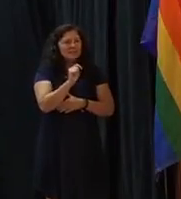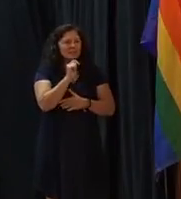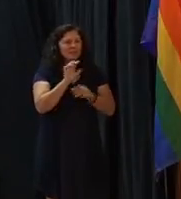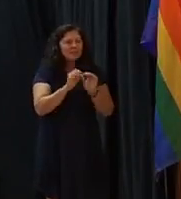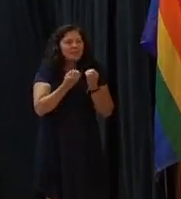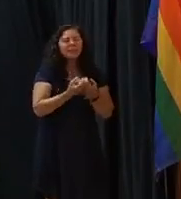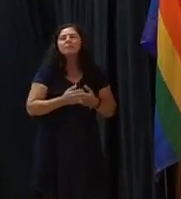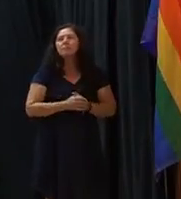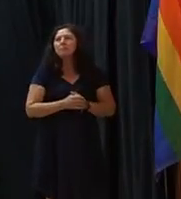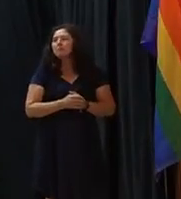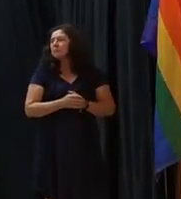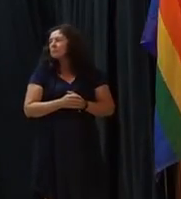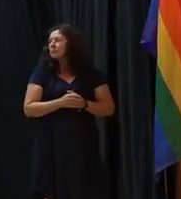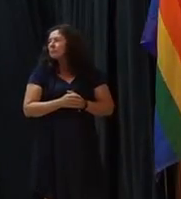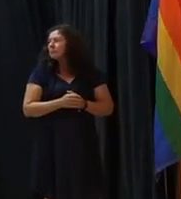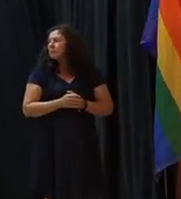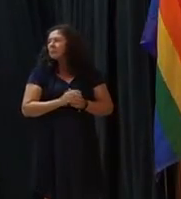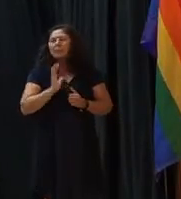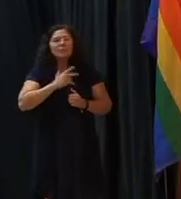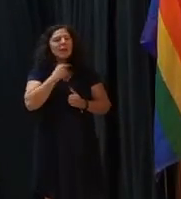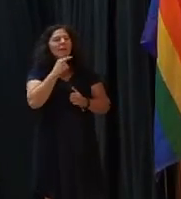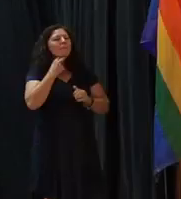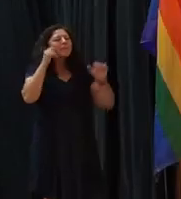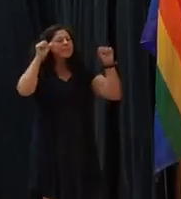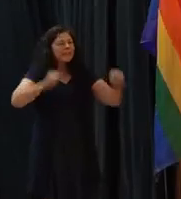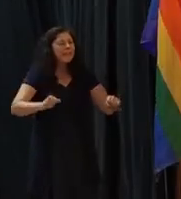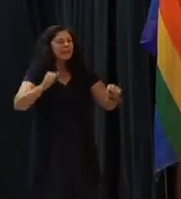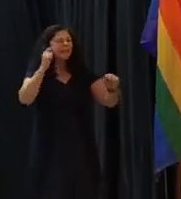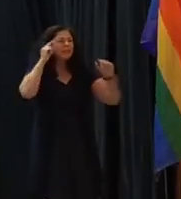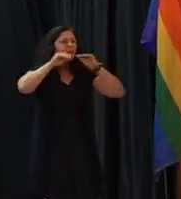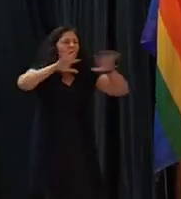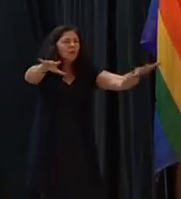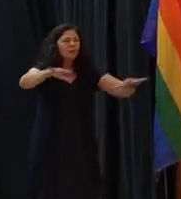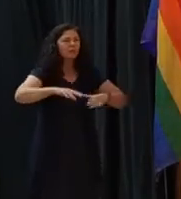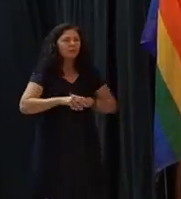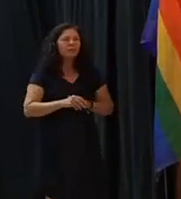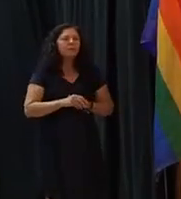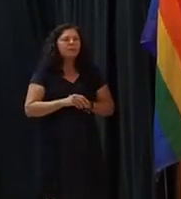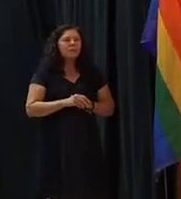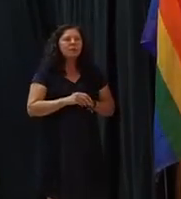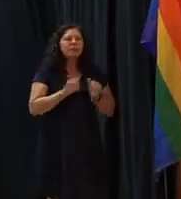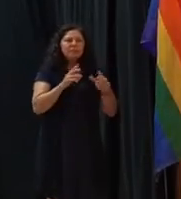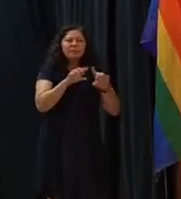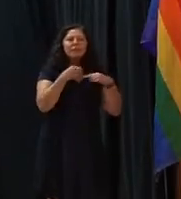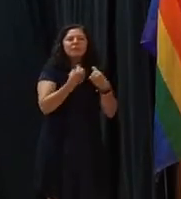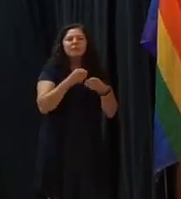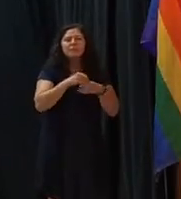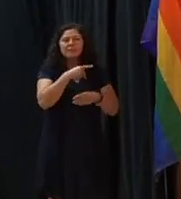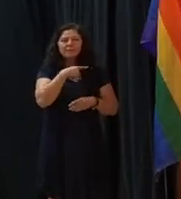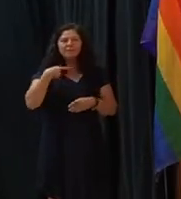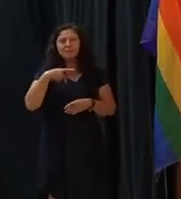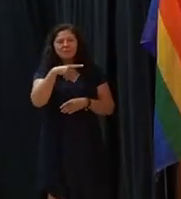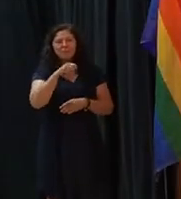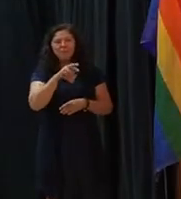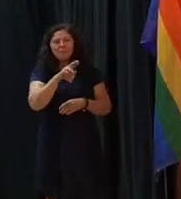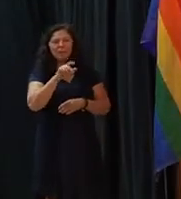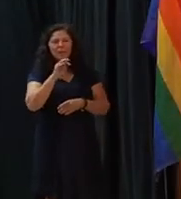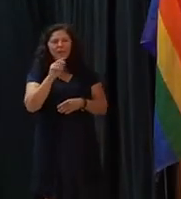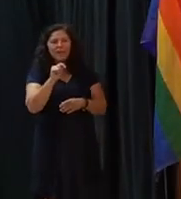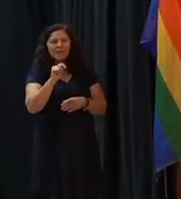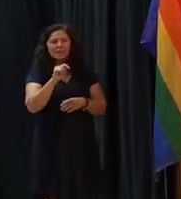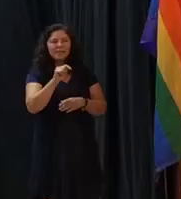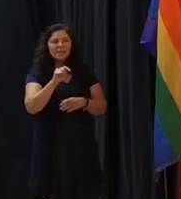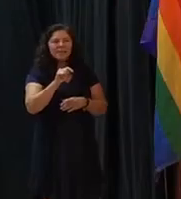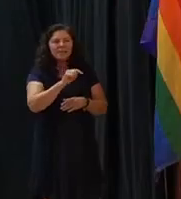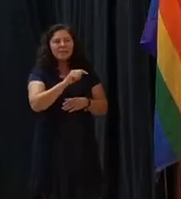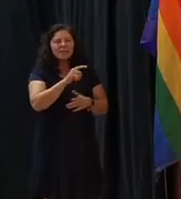movements make a lot of noise, our voices were heard. When the law was brought in Parliament, they were the first ones to come and join us to